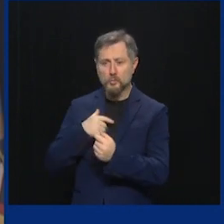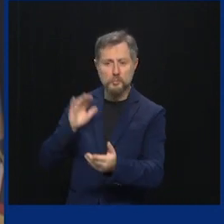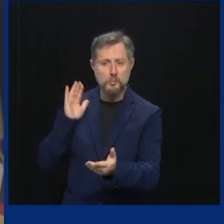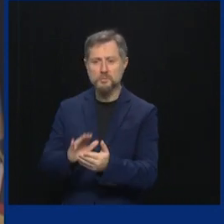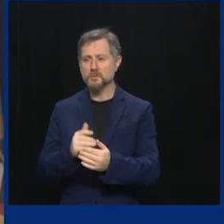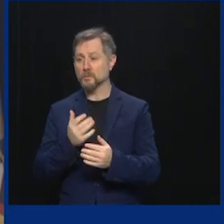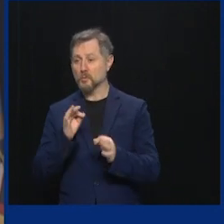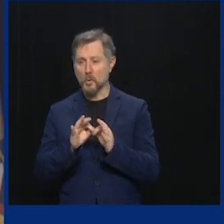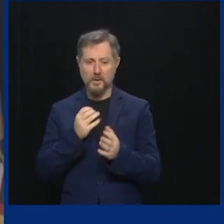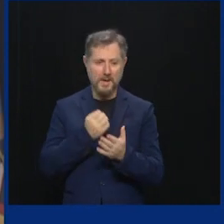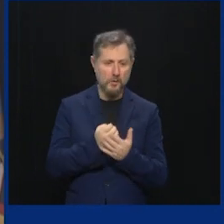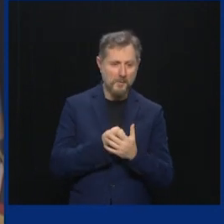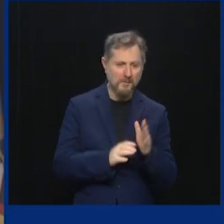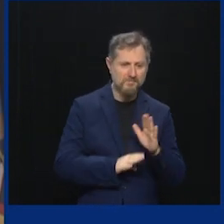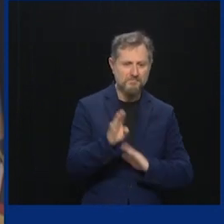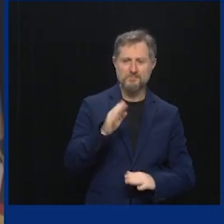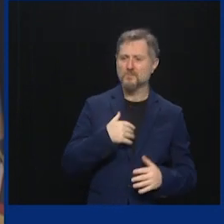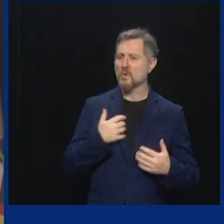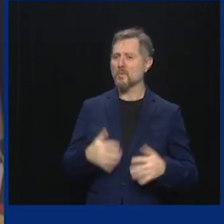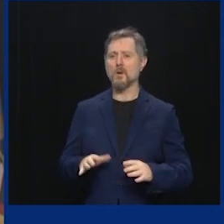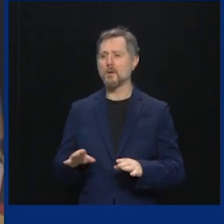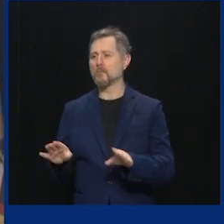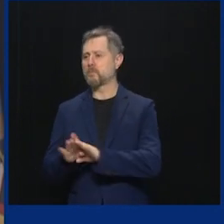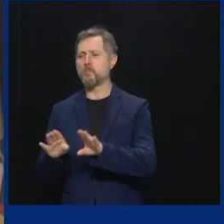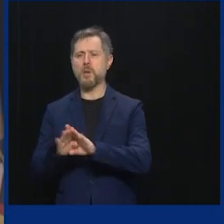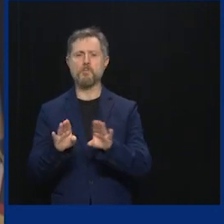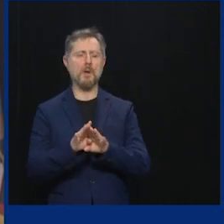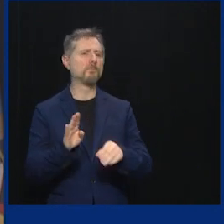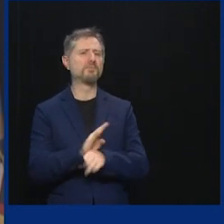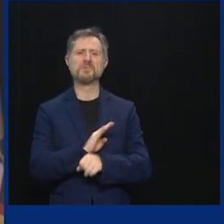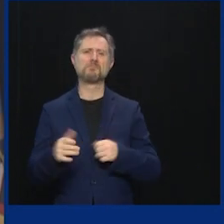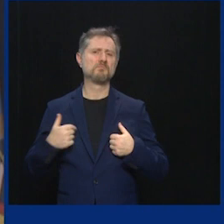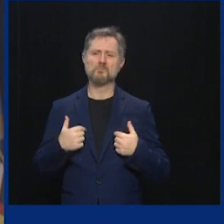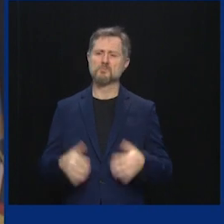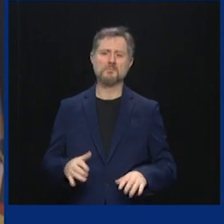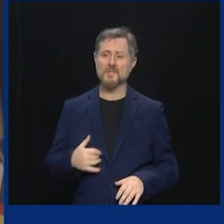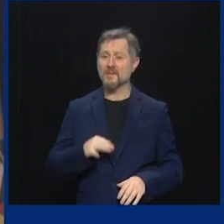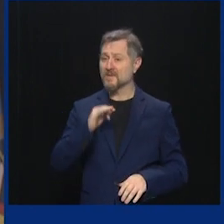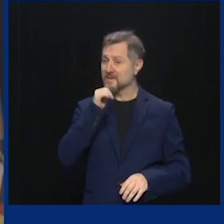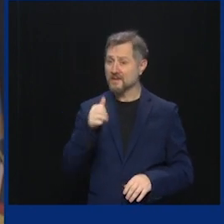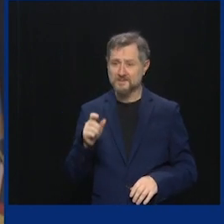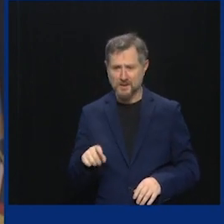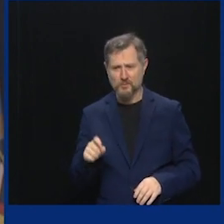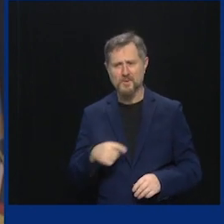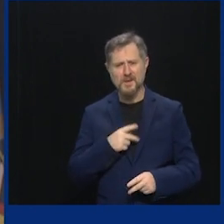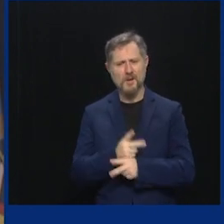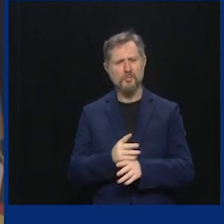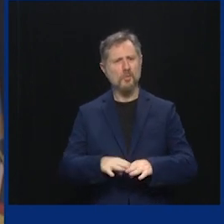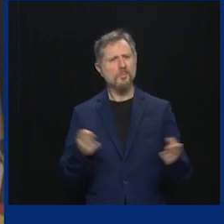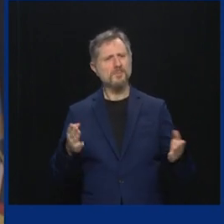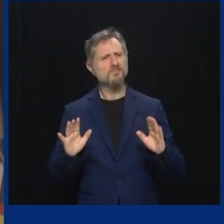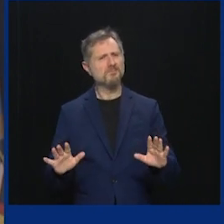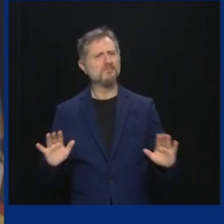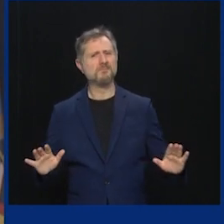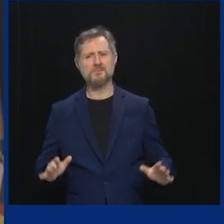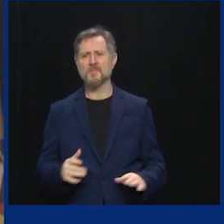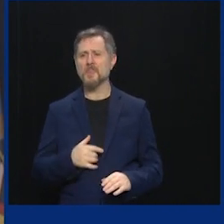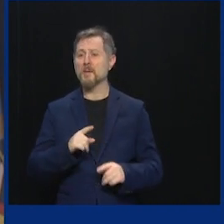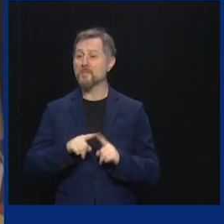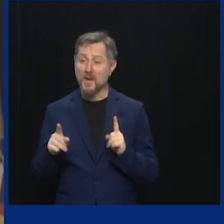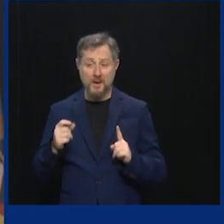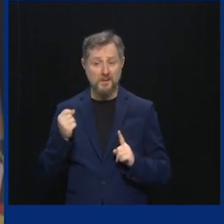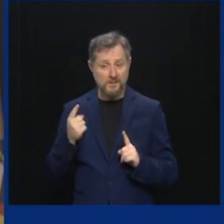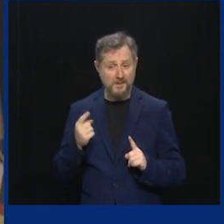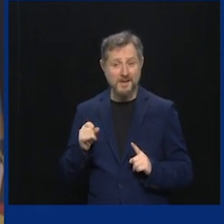recovery, not to have shutdowns where shutdowns are not necessary, not to have unnecessary requirements where they're not needed, but making sure that any area that